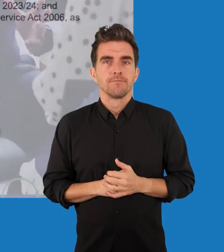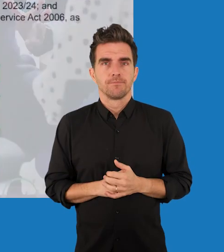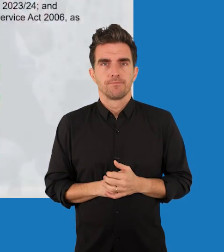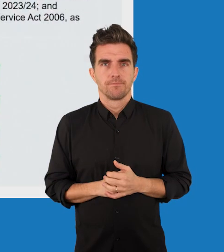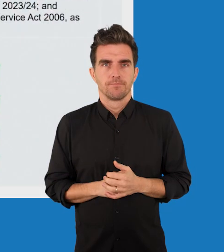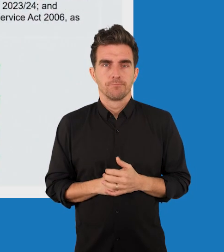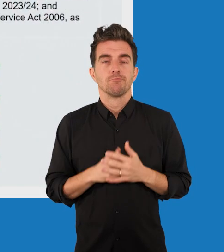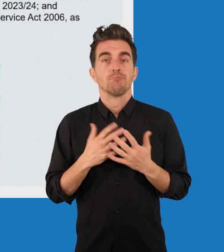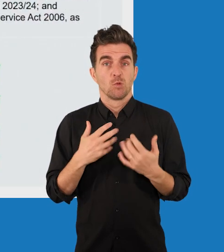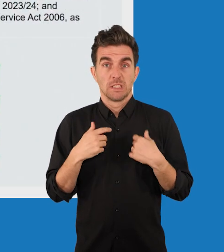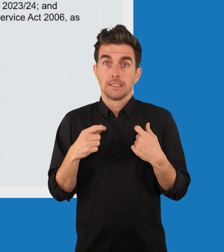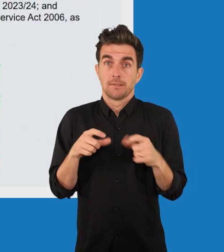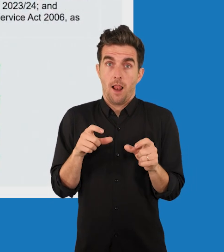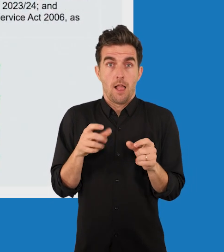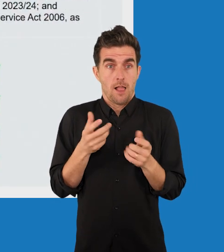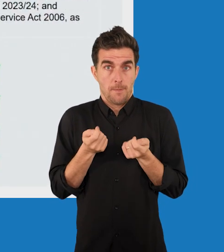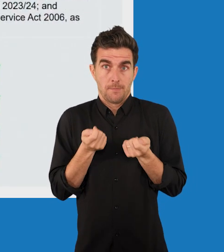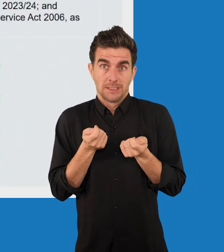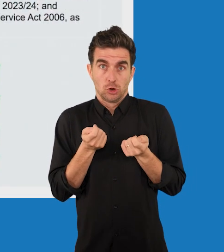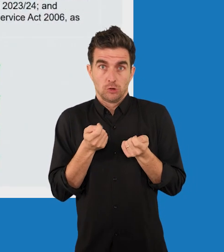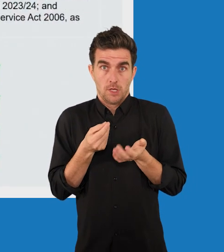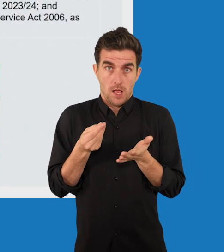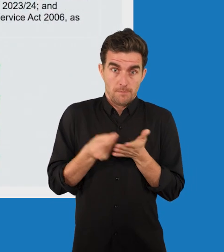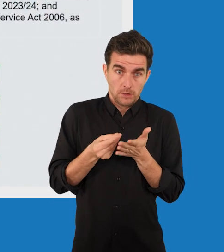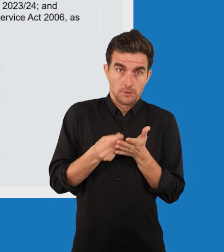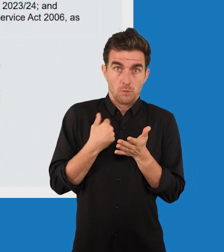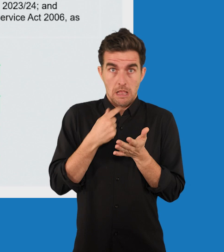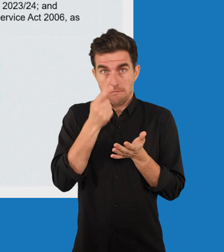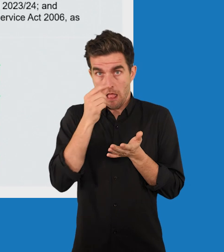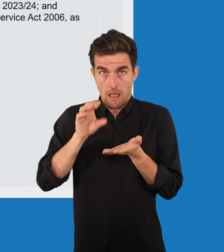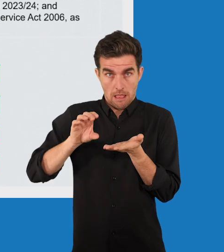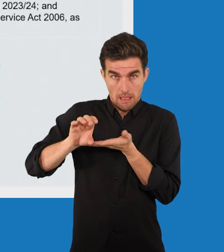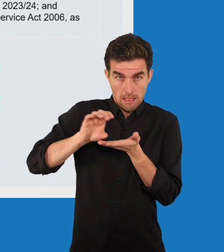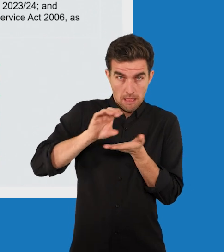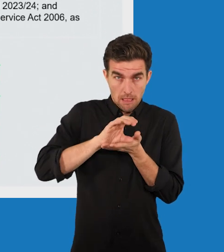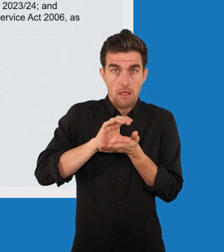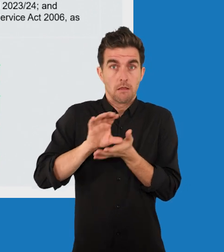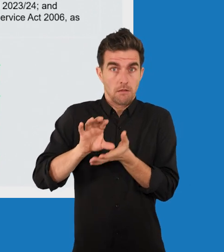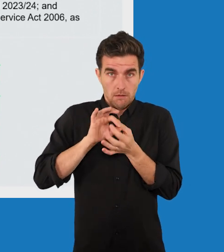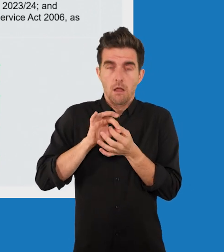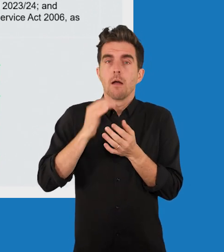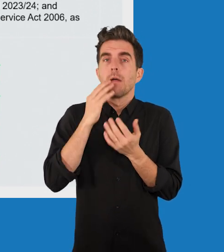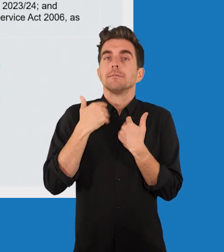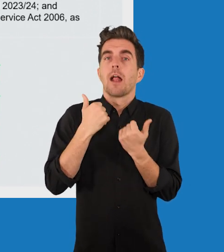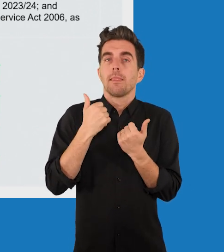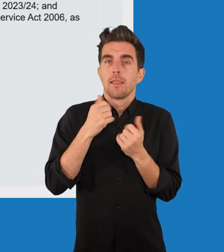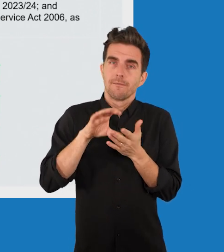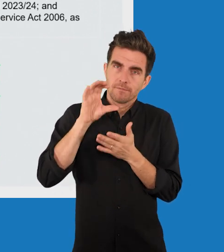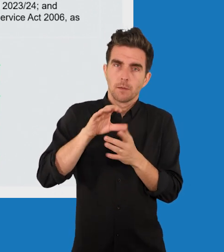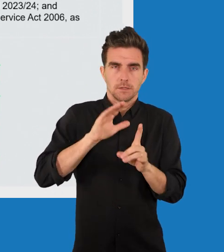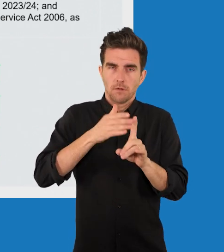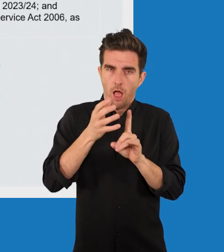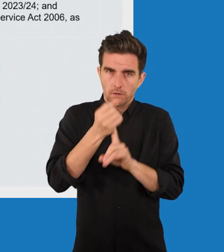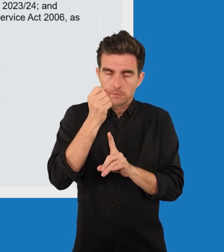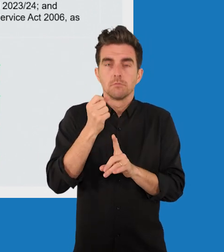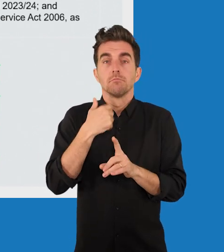on, as we go forward, and that we remain within our management budget and we've managed to invest against our mental health